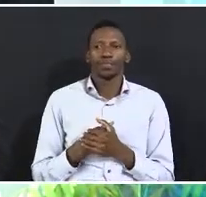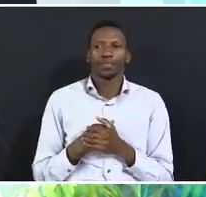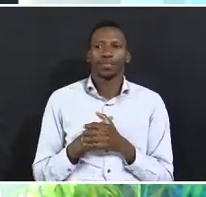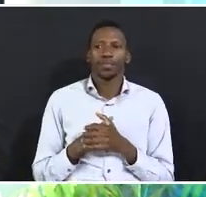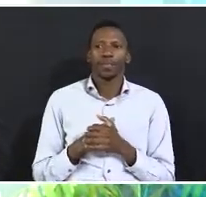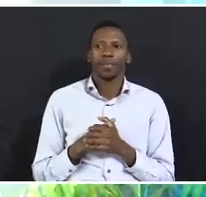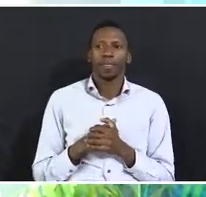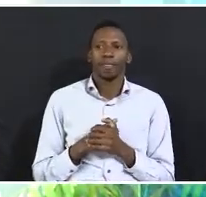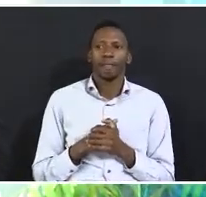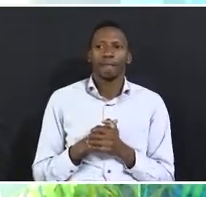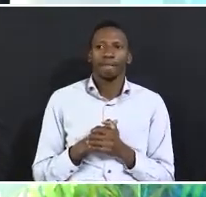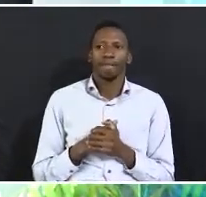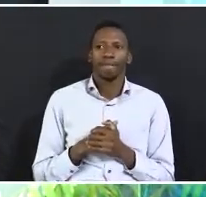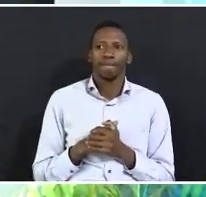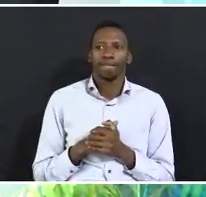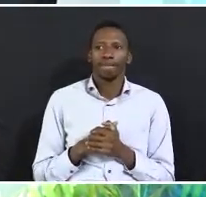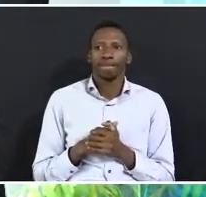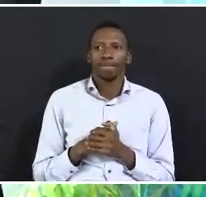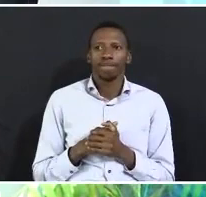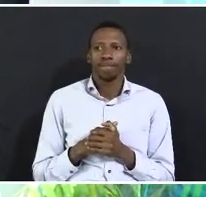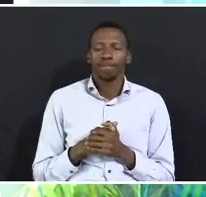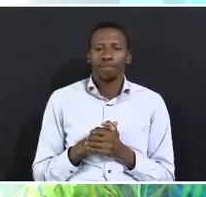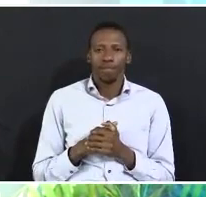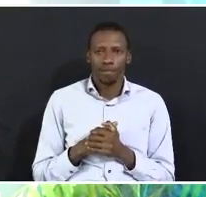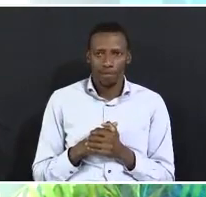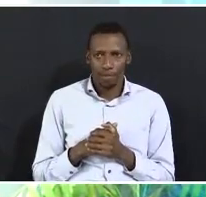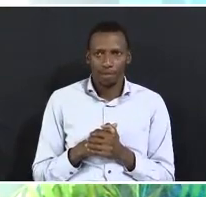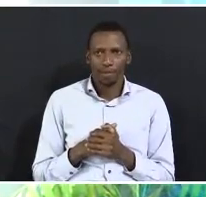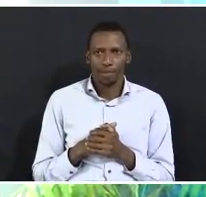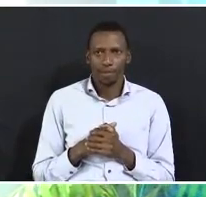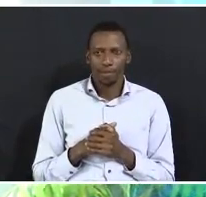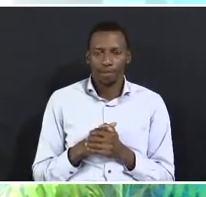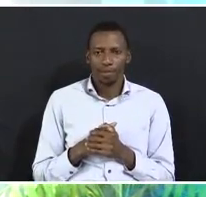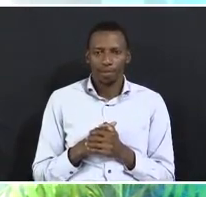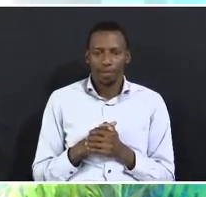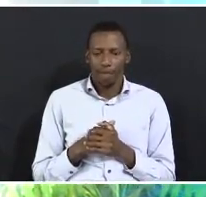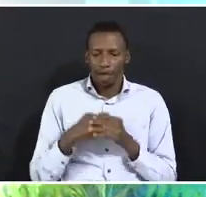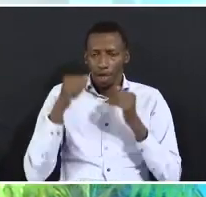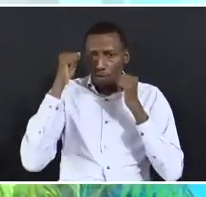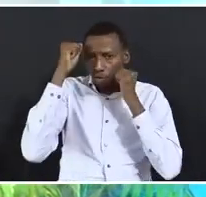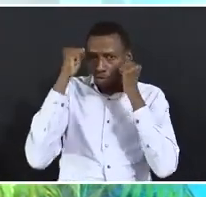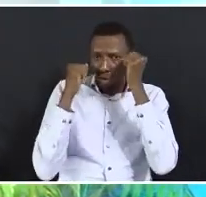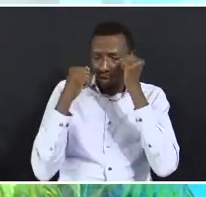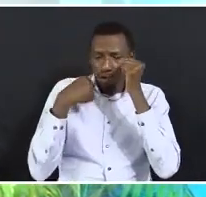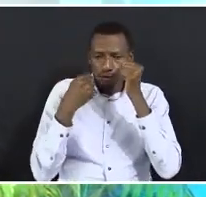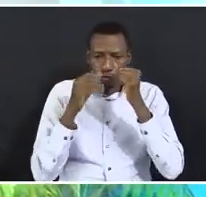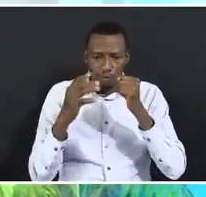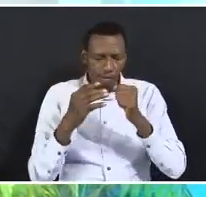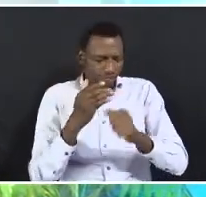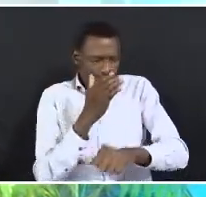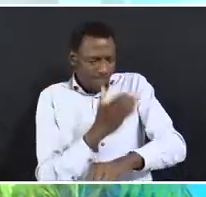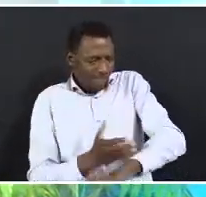Point number four. A wounded soldier is still a soldier.